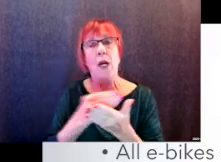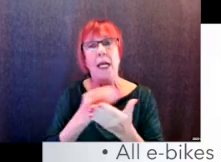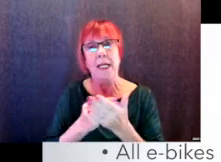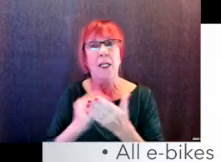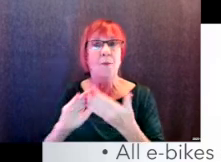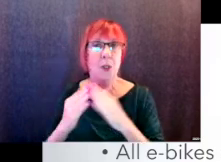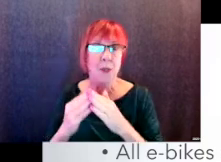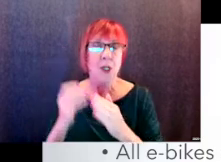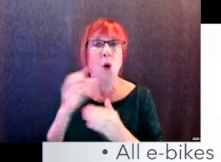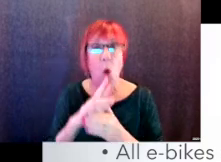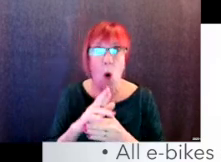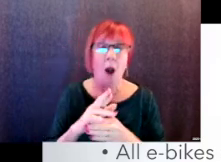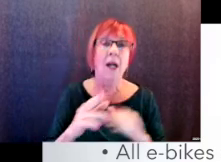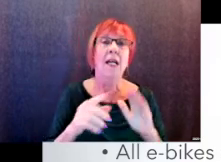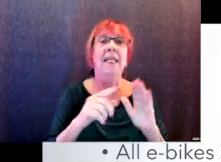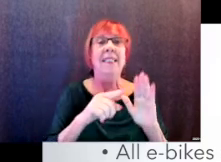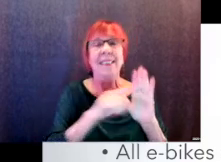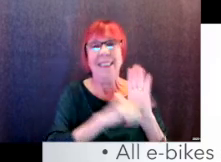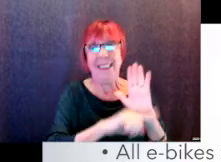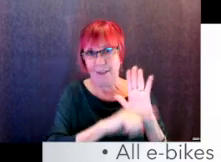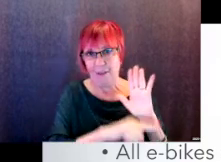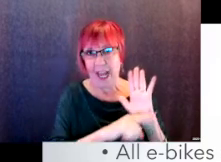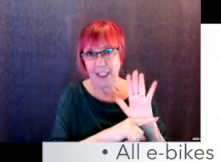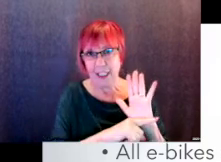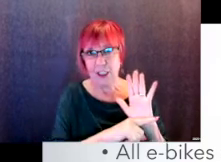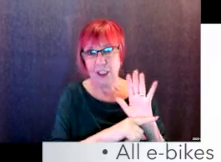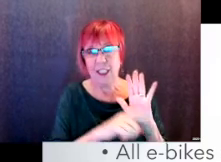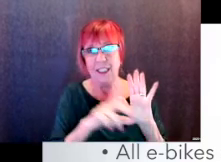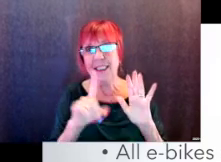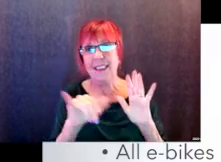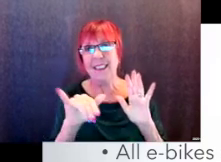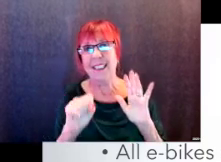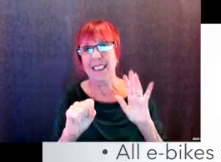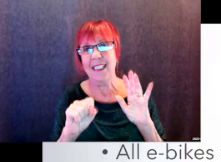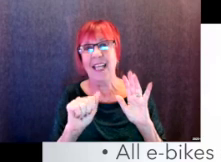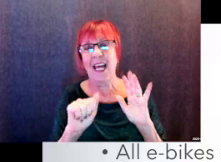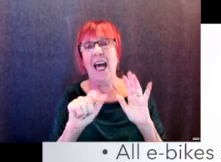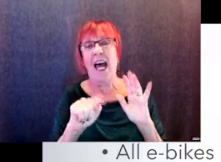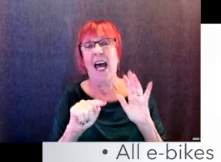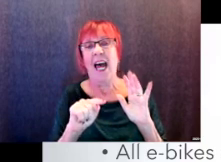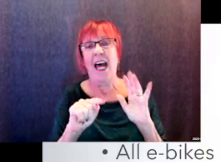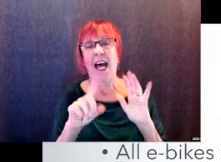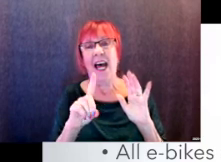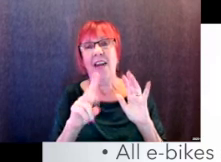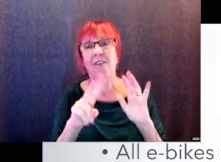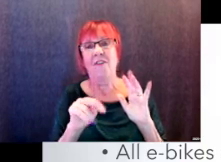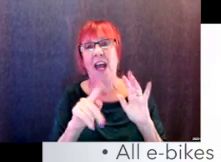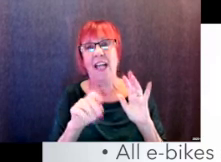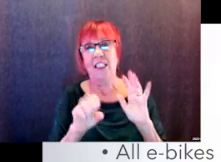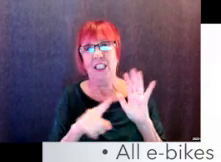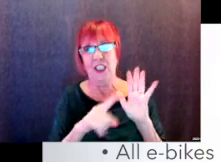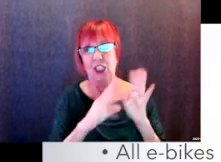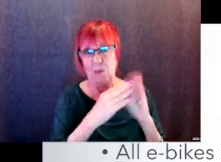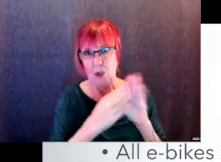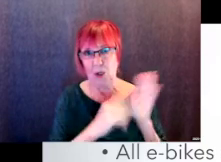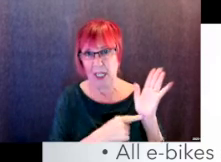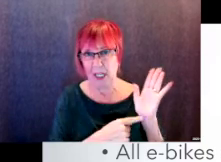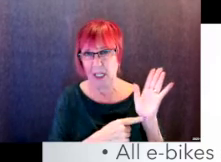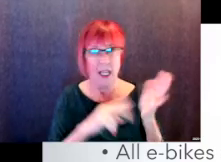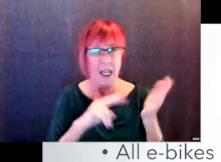or the European standard, also known as EN certifications. So all of our e-bikes have gone through